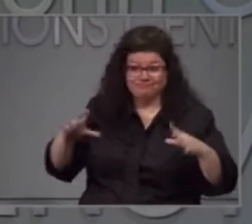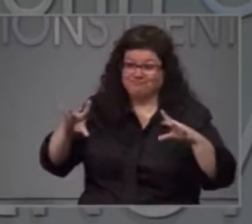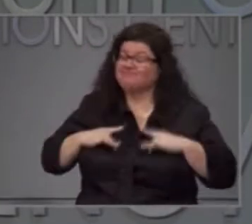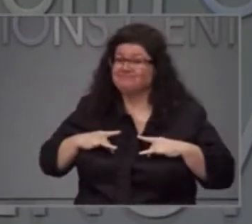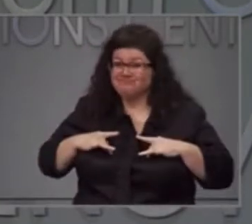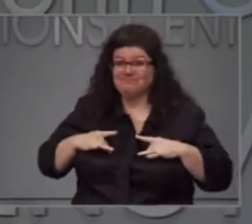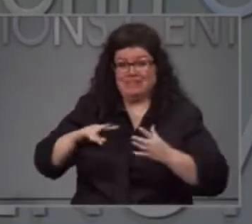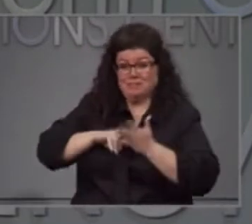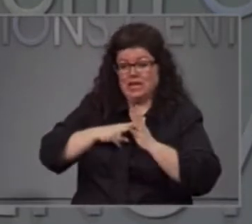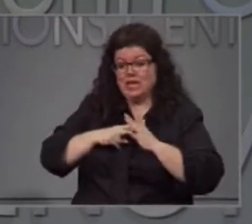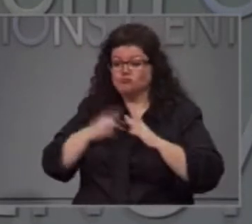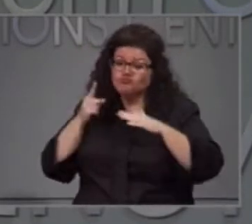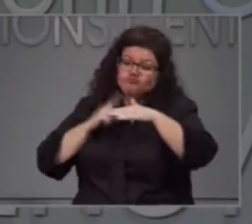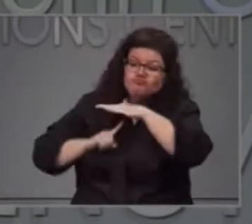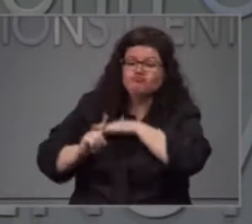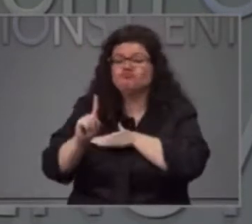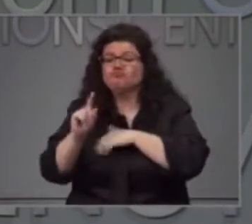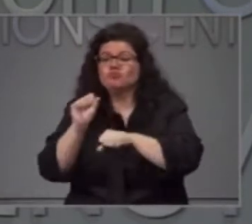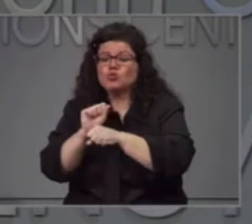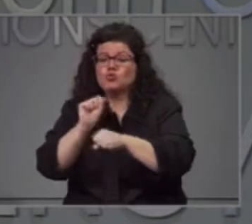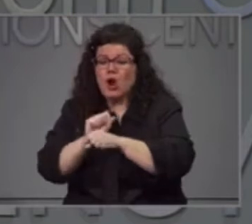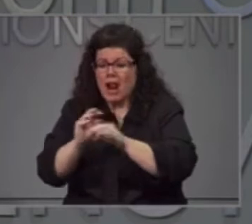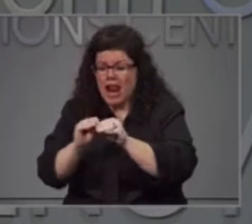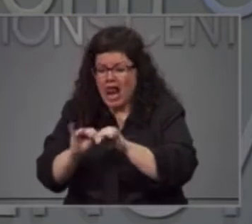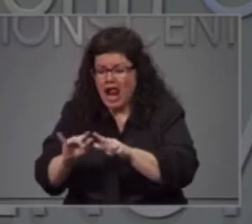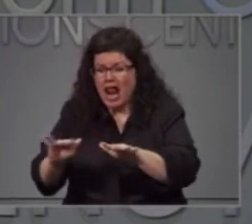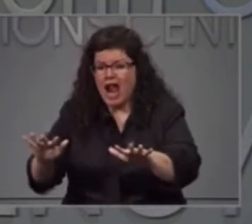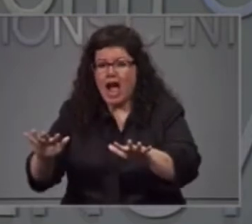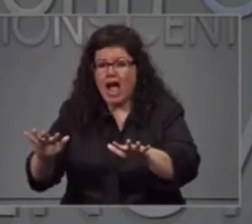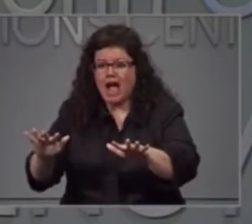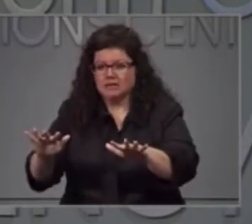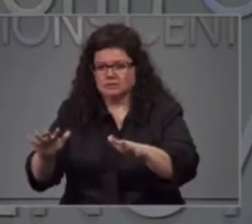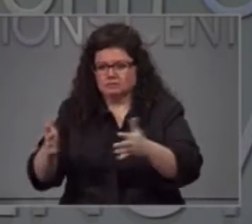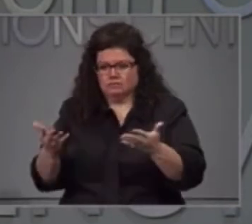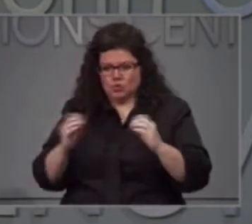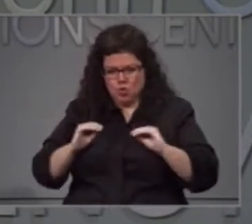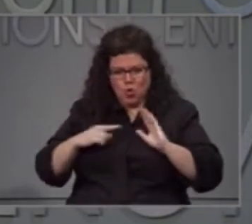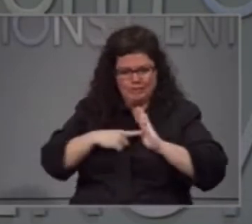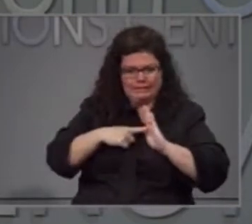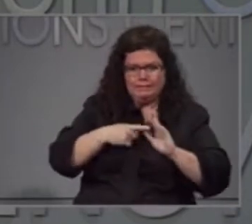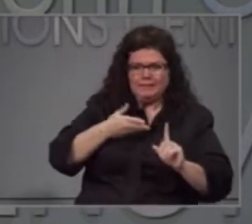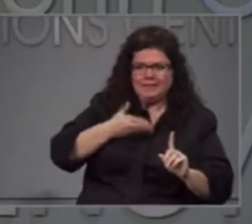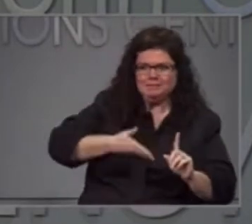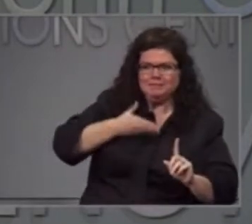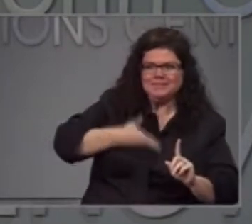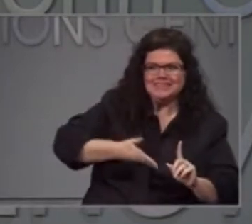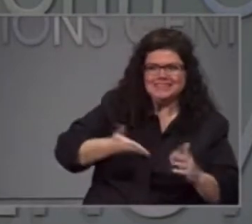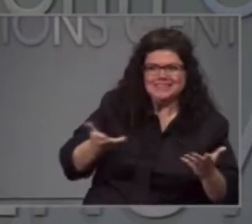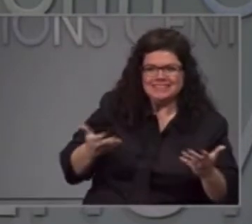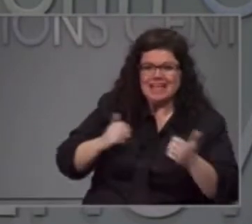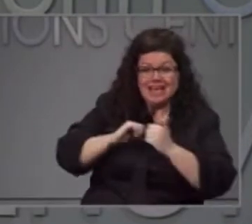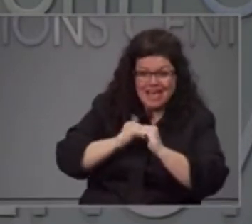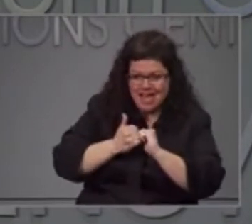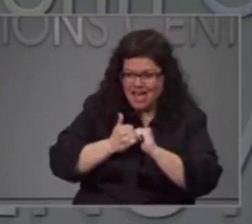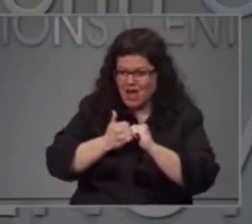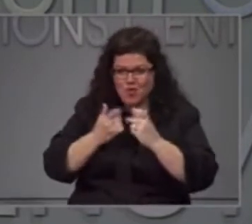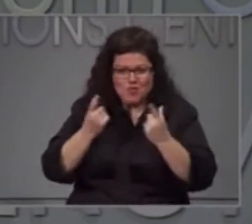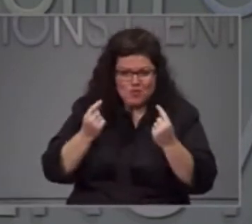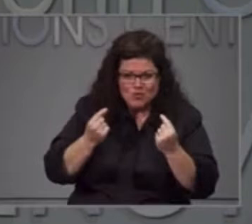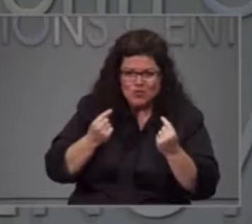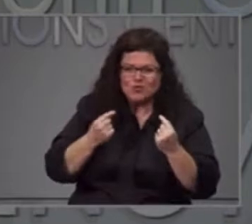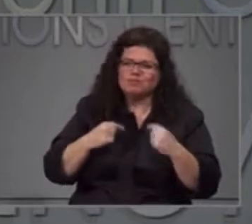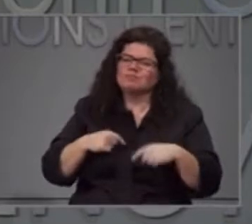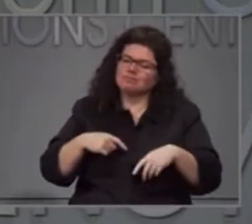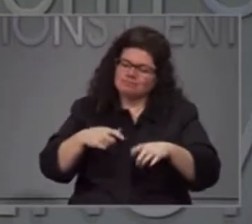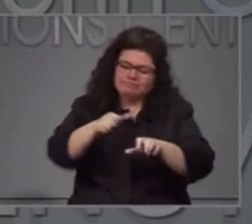or residents may have the virus but aren't showing symptoms so that they can be isolated.